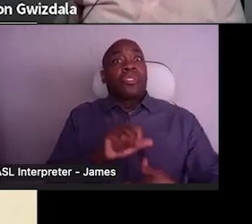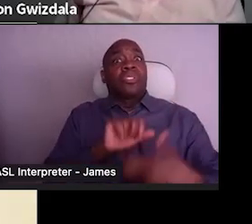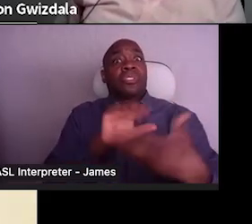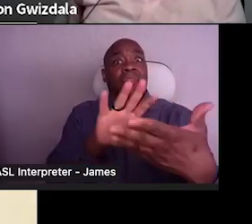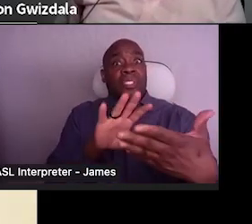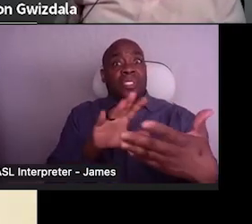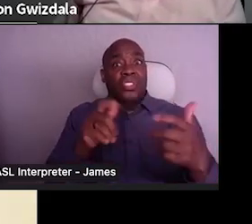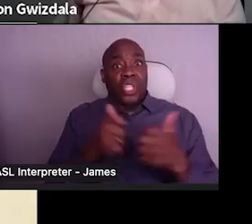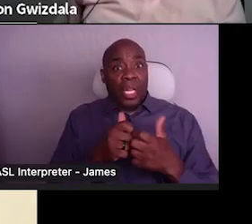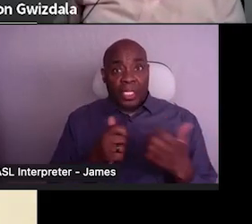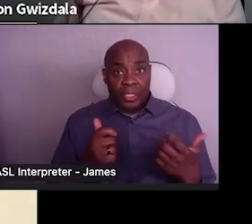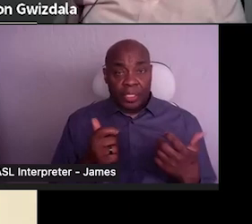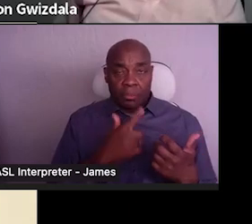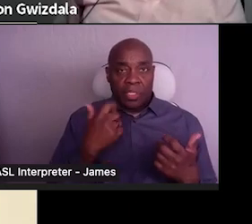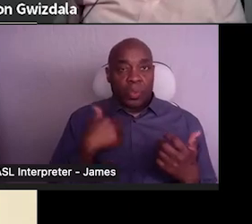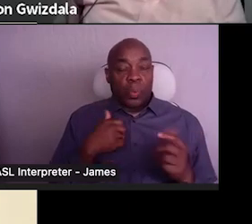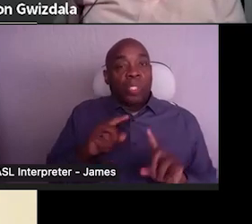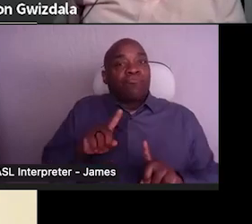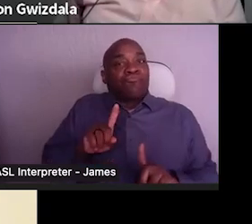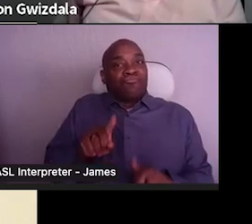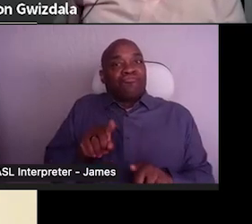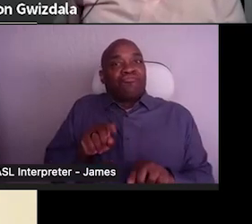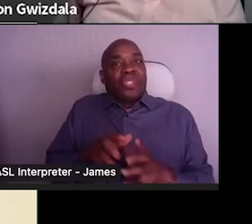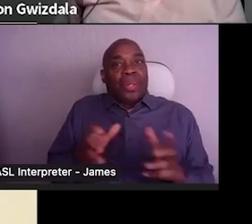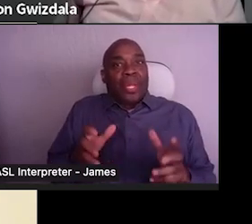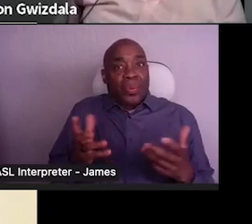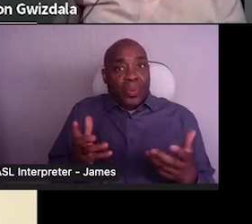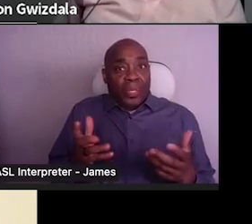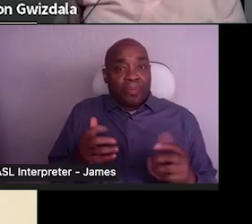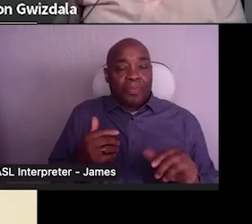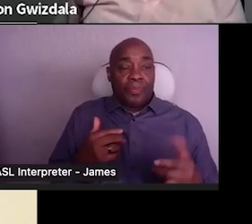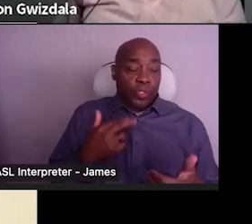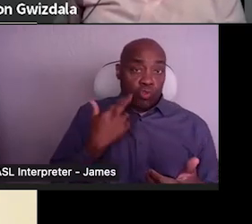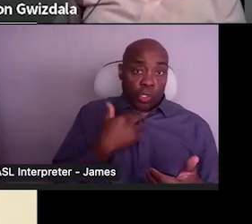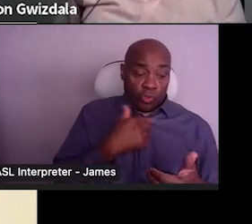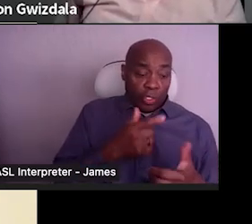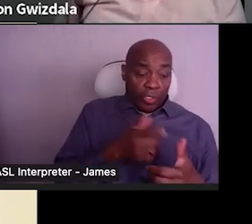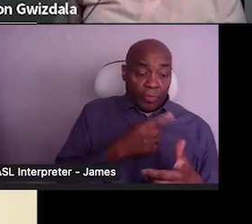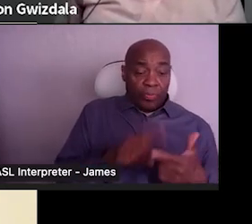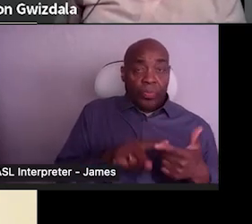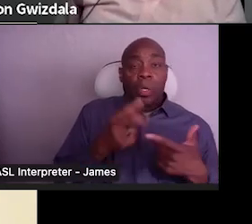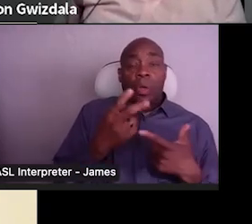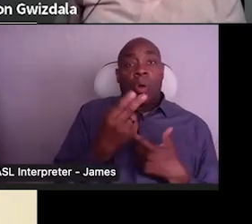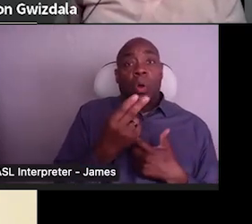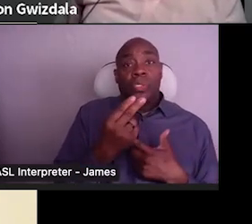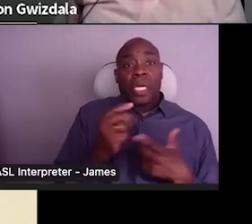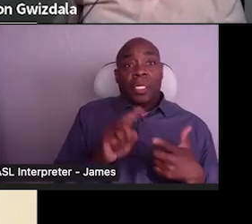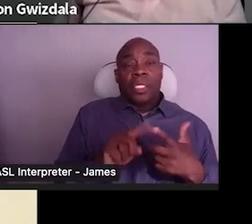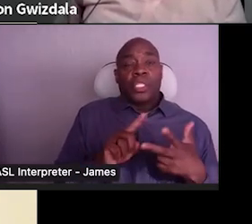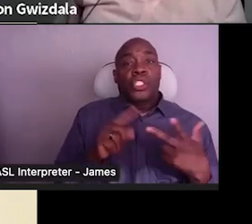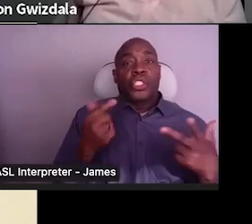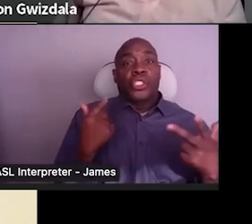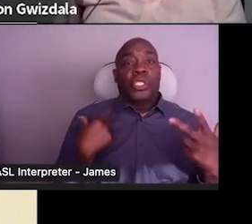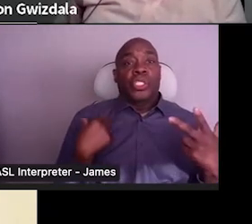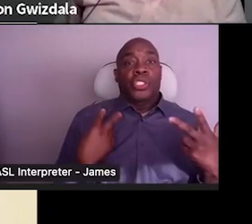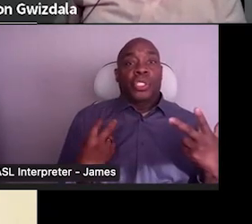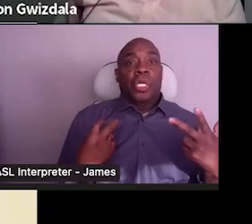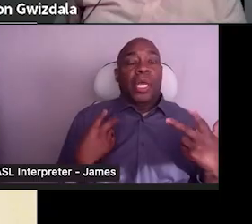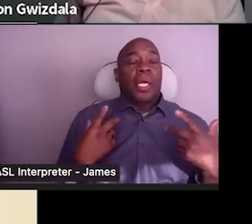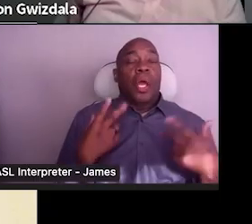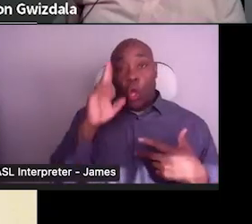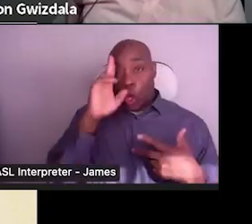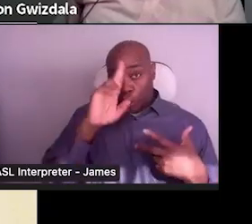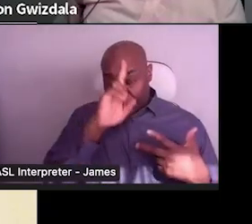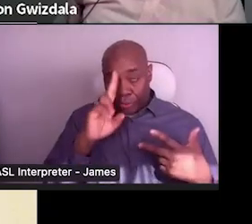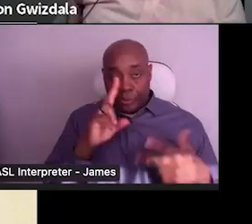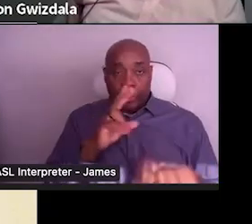most challenges are probably due to the fact that we go there a lot, and those are restaurants, hotels, and healthcare